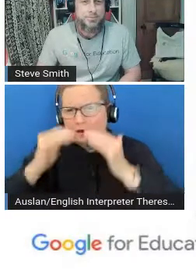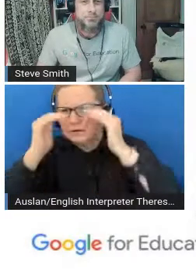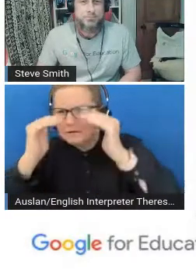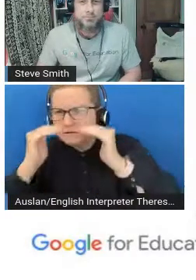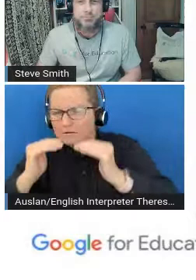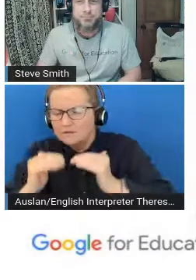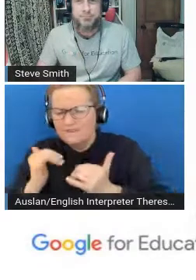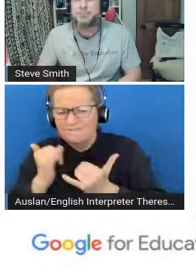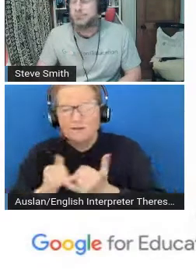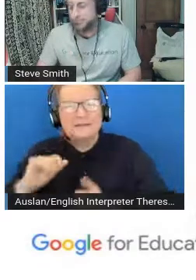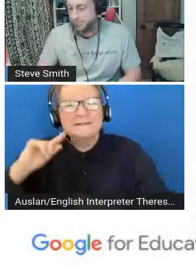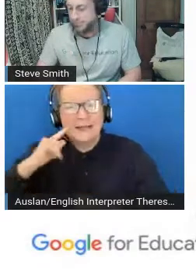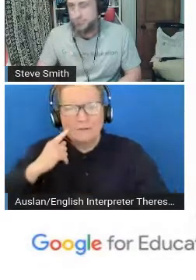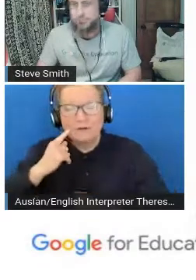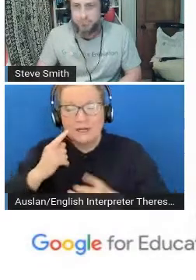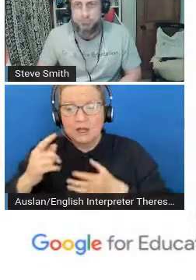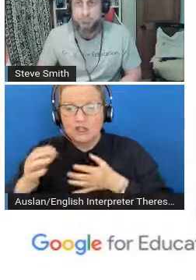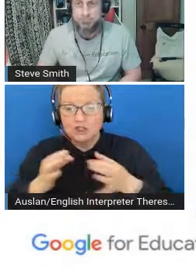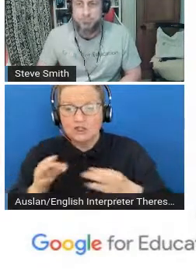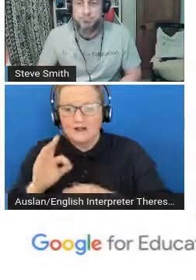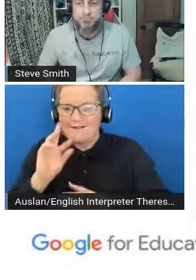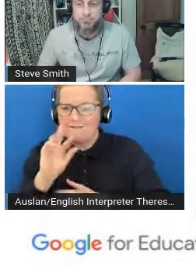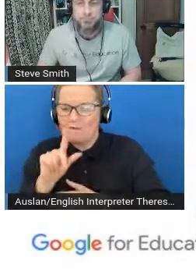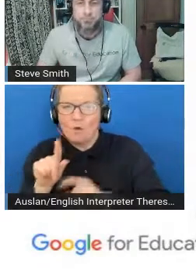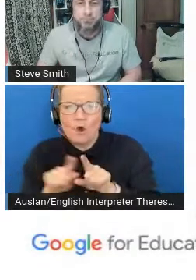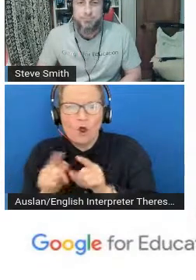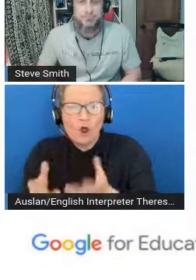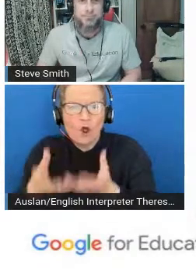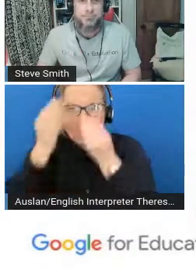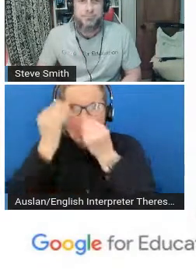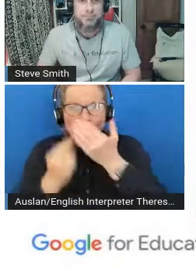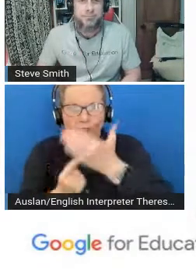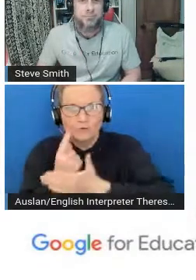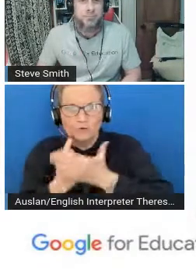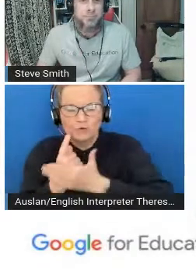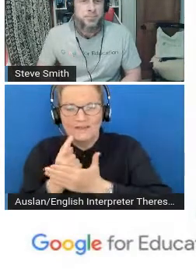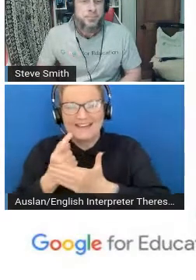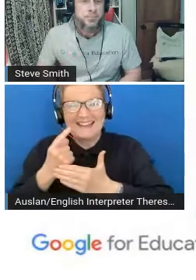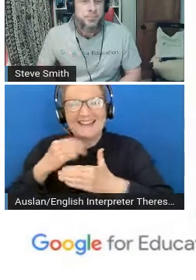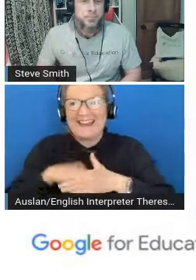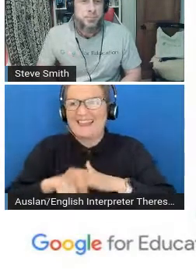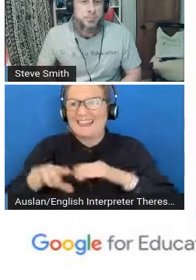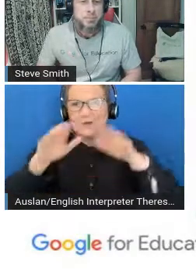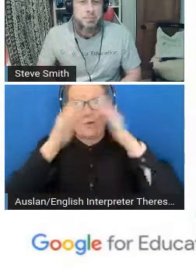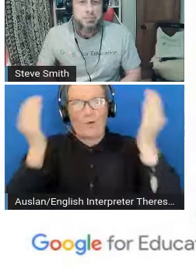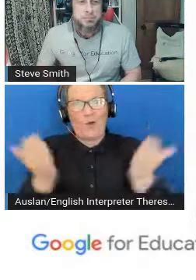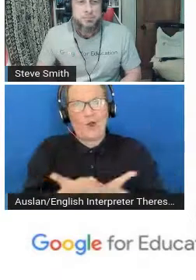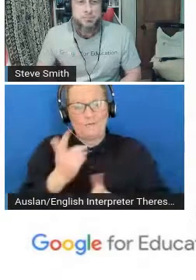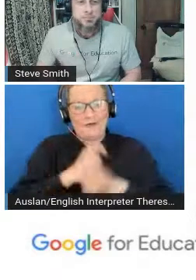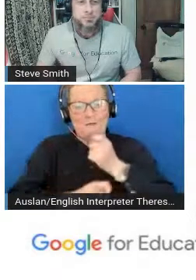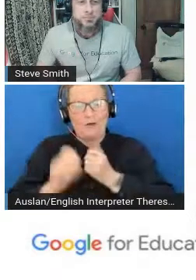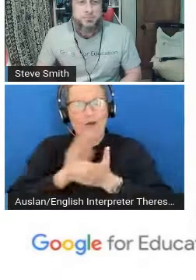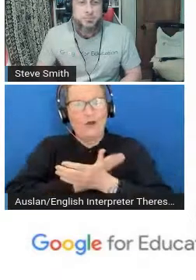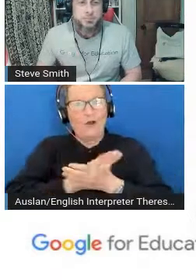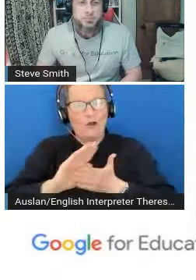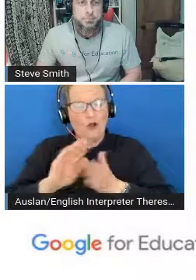deliberate designing for learning opportunity in a hybrid world, which hopefully,